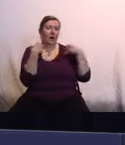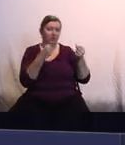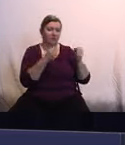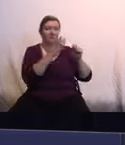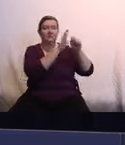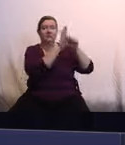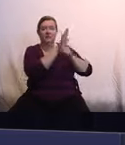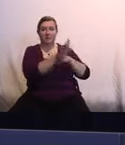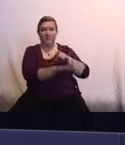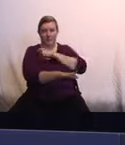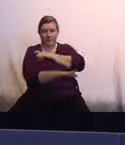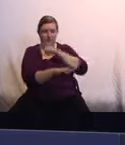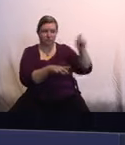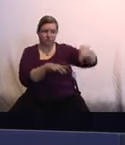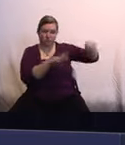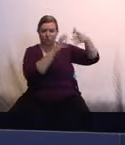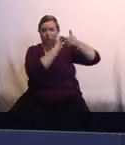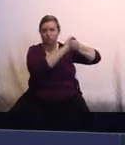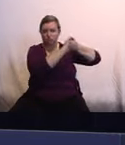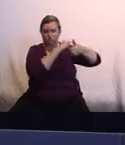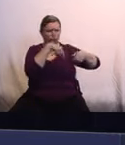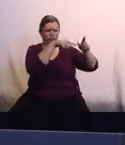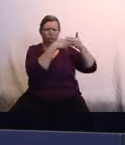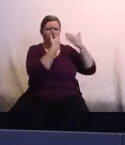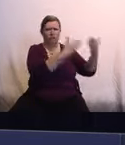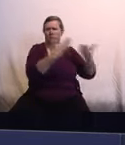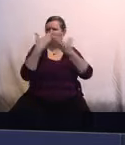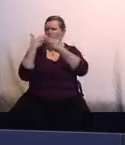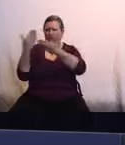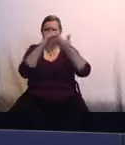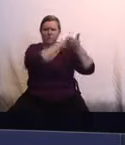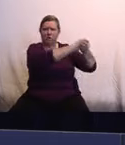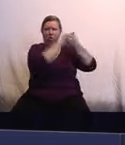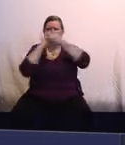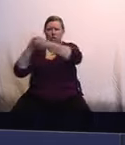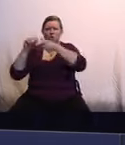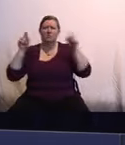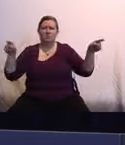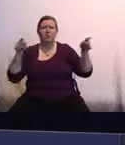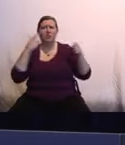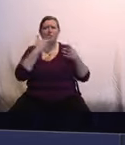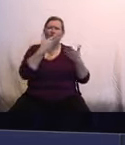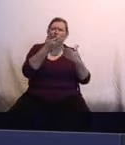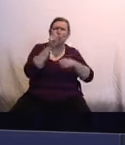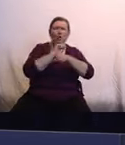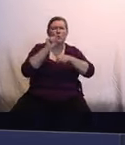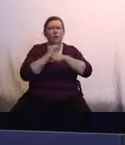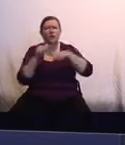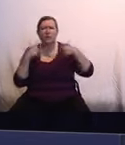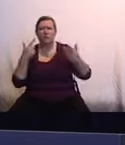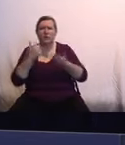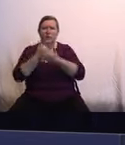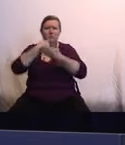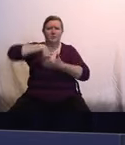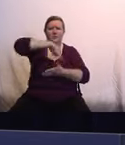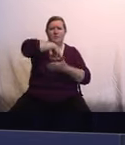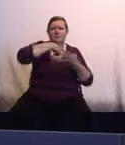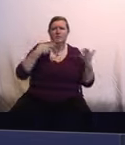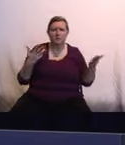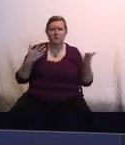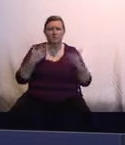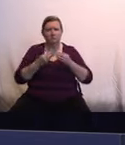And we thank all of our partners for the good work that they are doing to help us get as many individuals in New